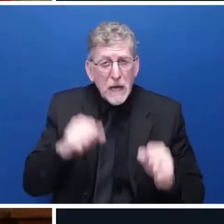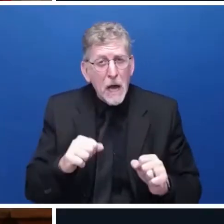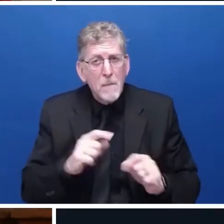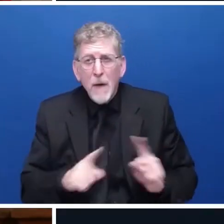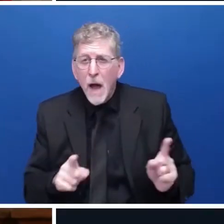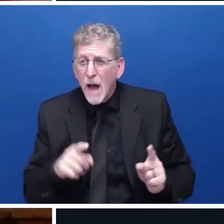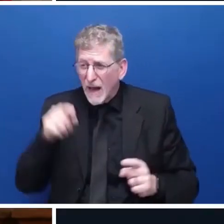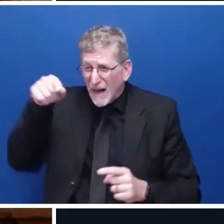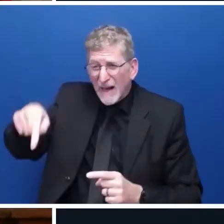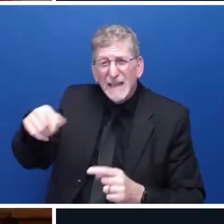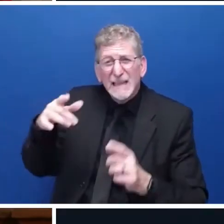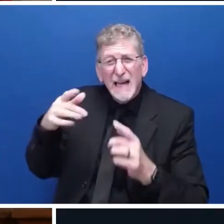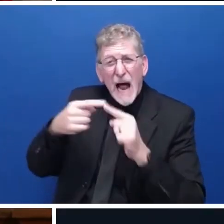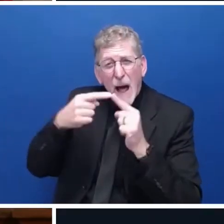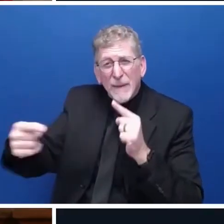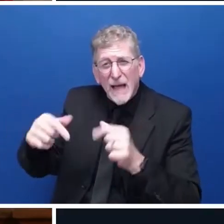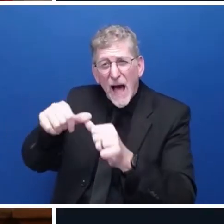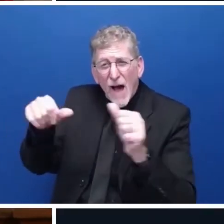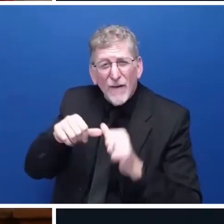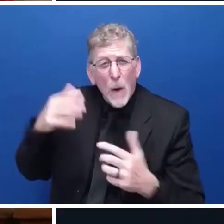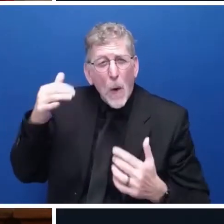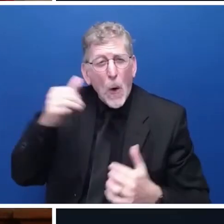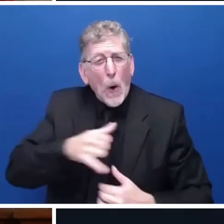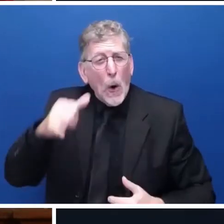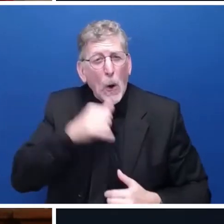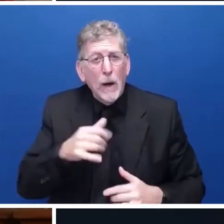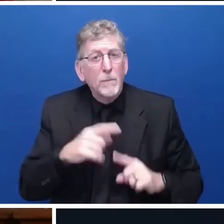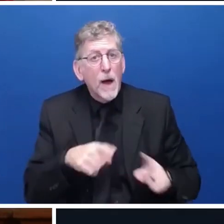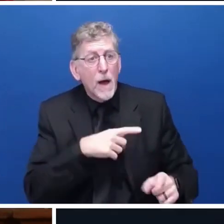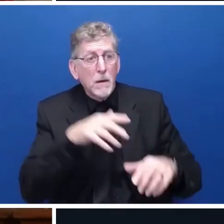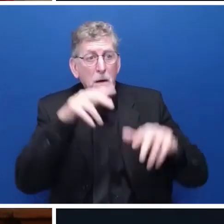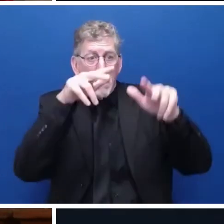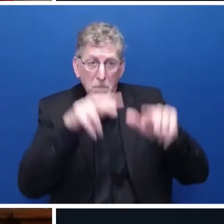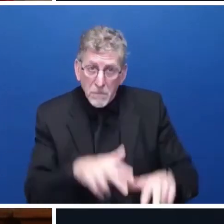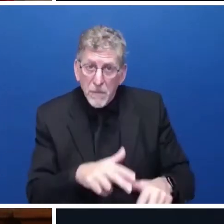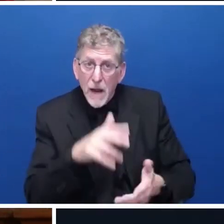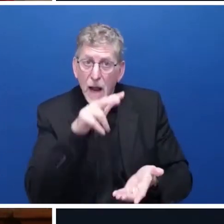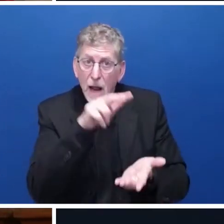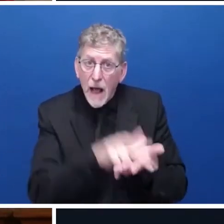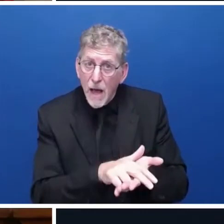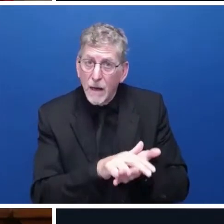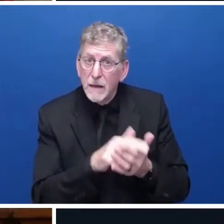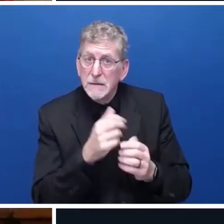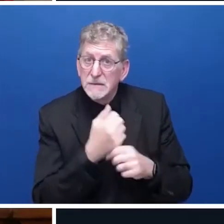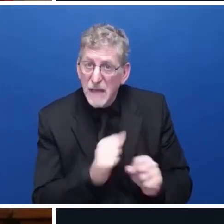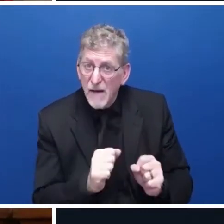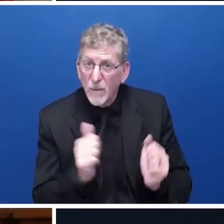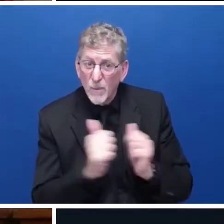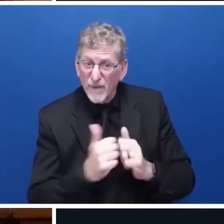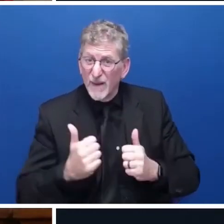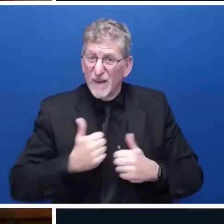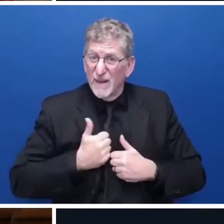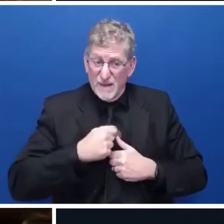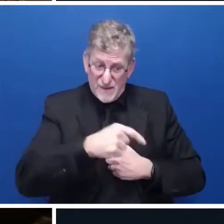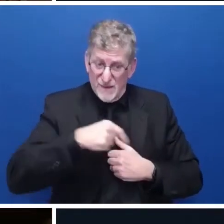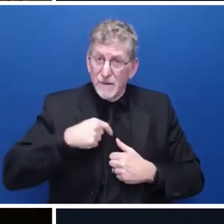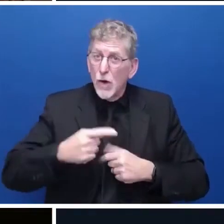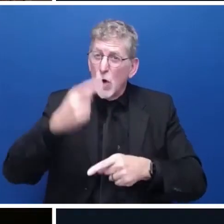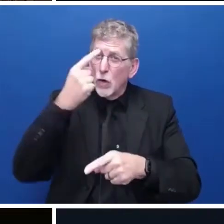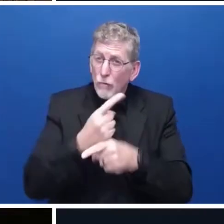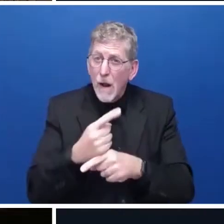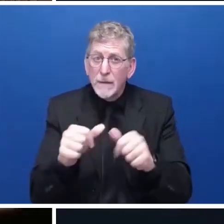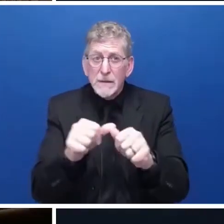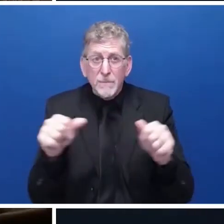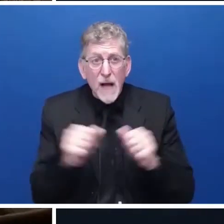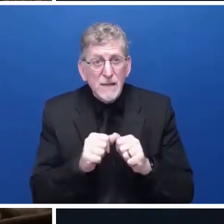all the warriors aboard in the exact right spot, which was vital to the mission, we probably would have had to